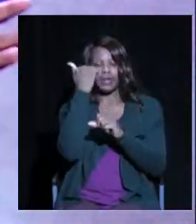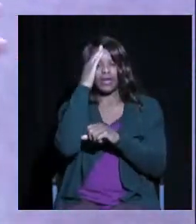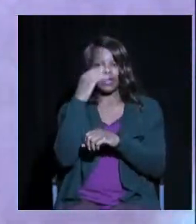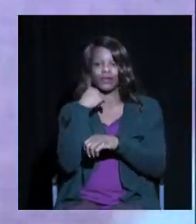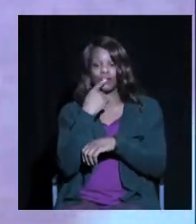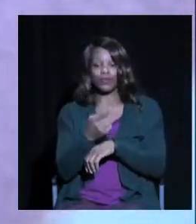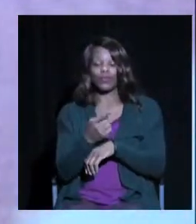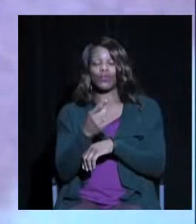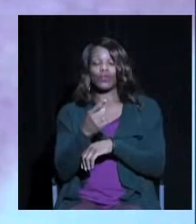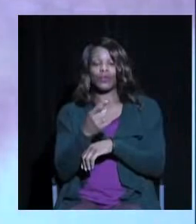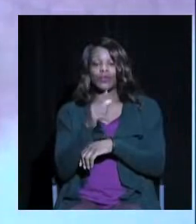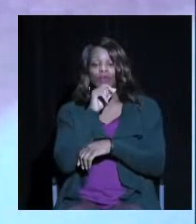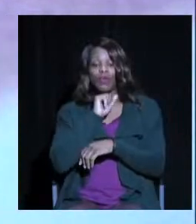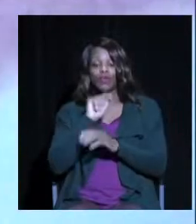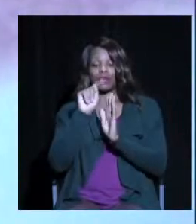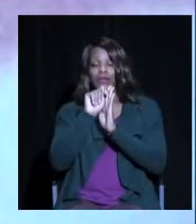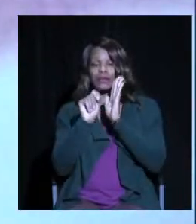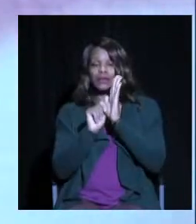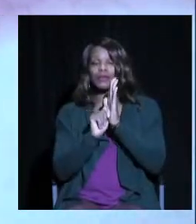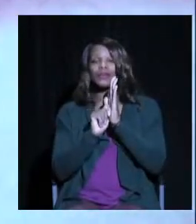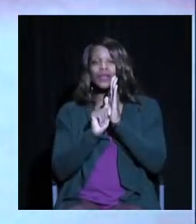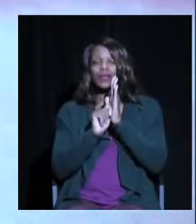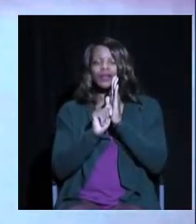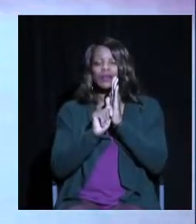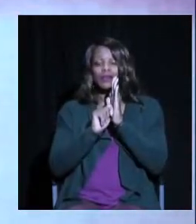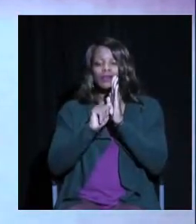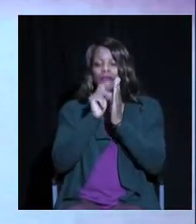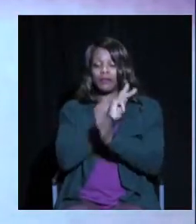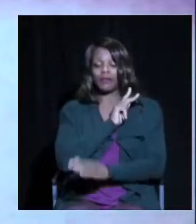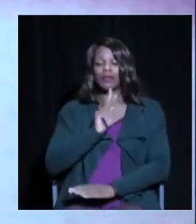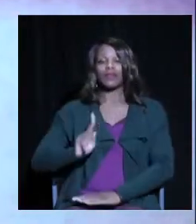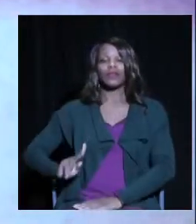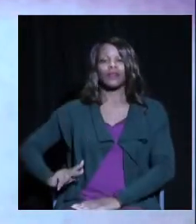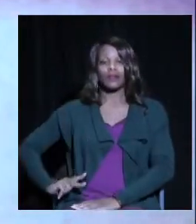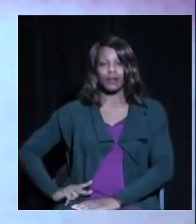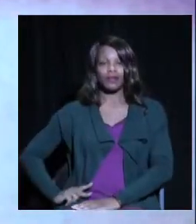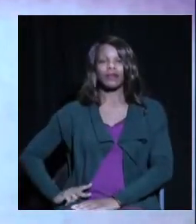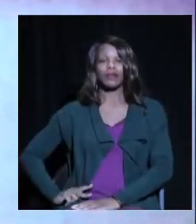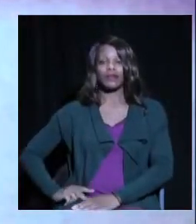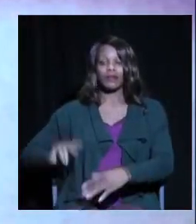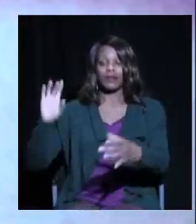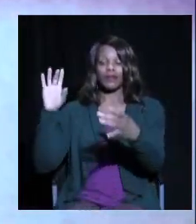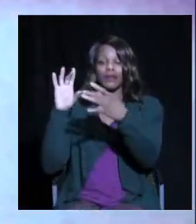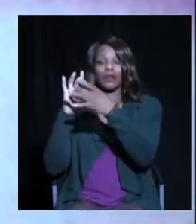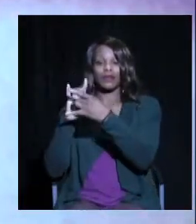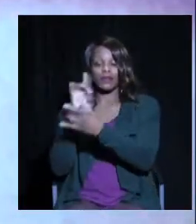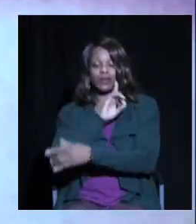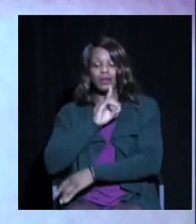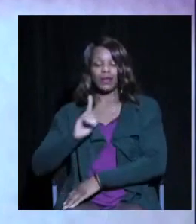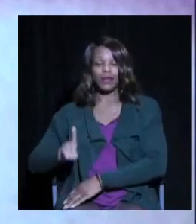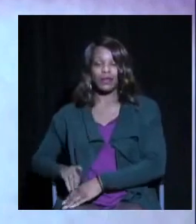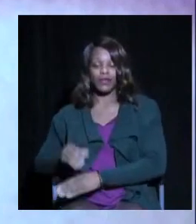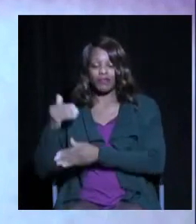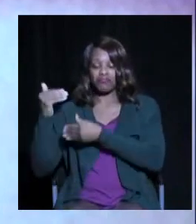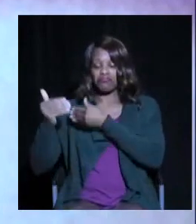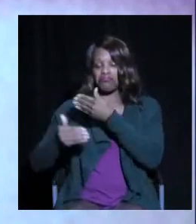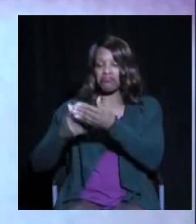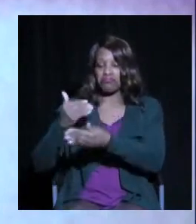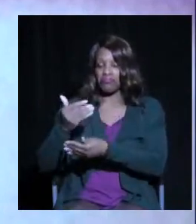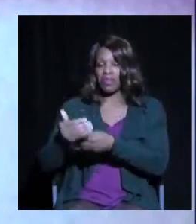Old Testament was that there would be a king that would be related to David down the family